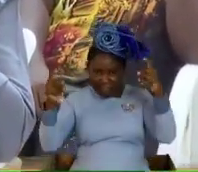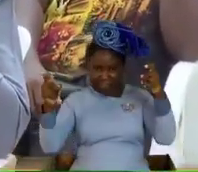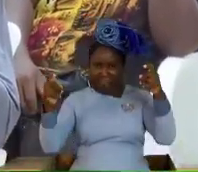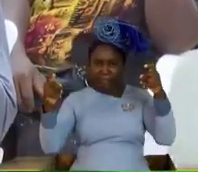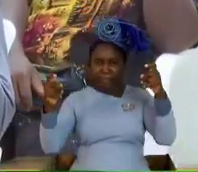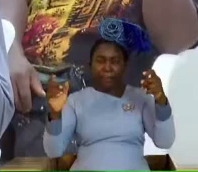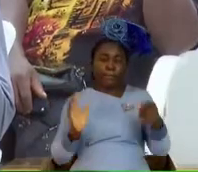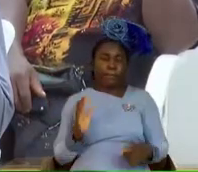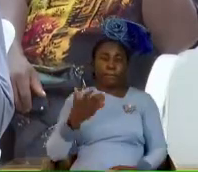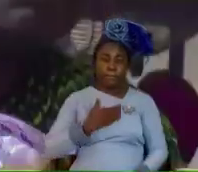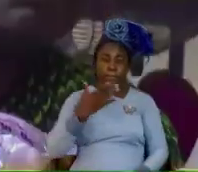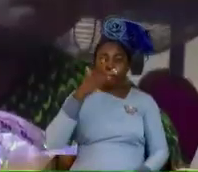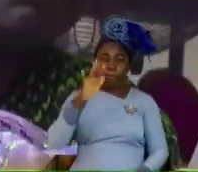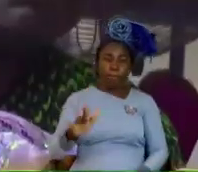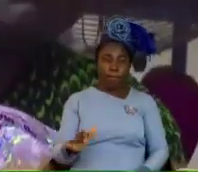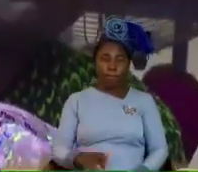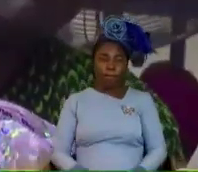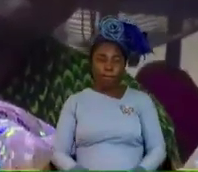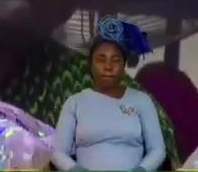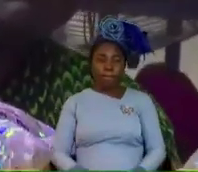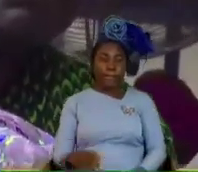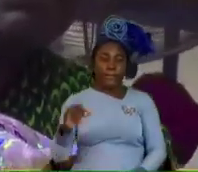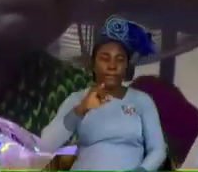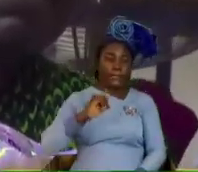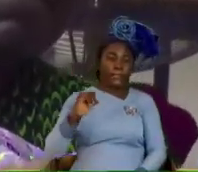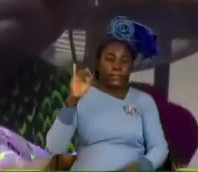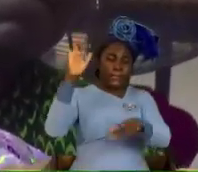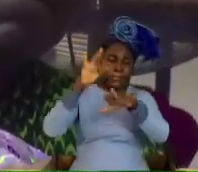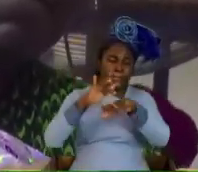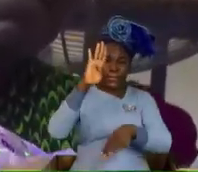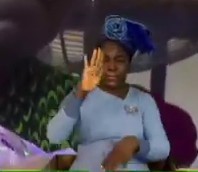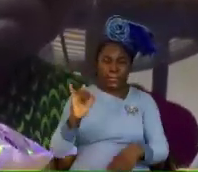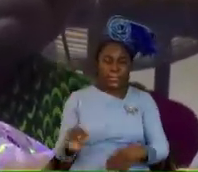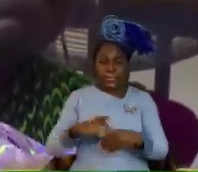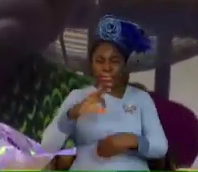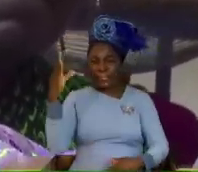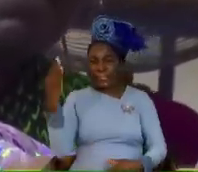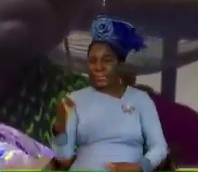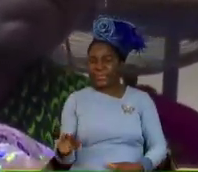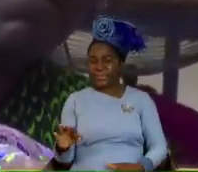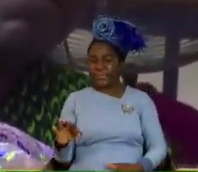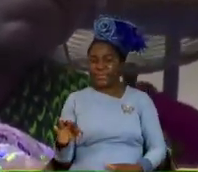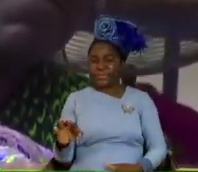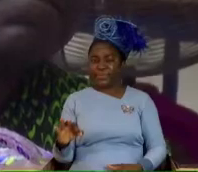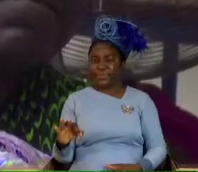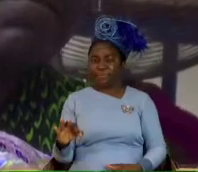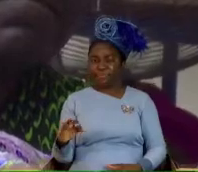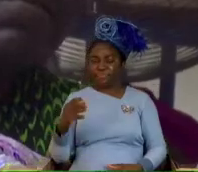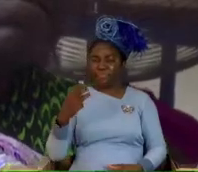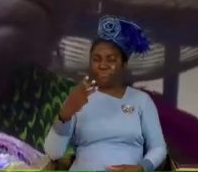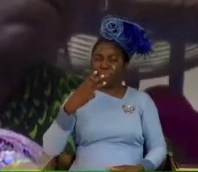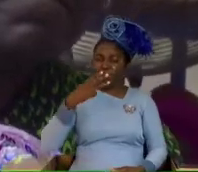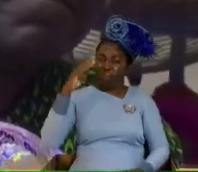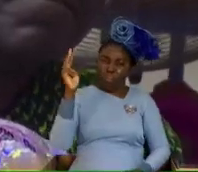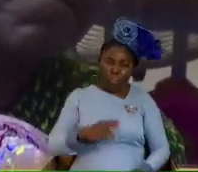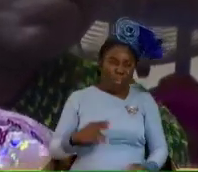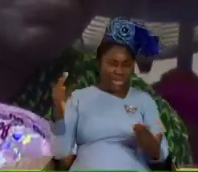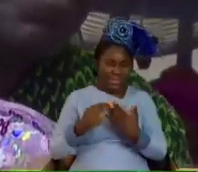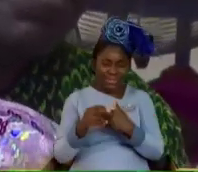our destiny is affected by spirits of wickedness in the heavens above